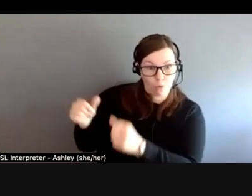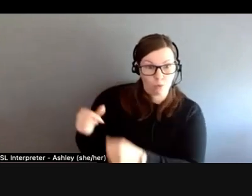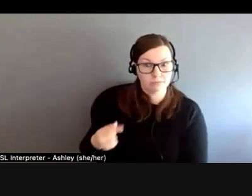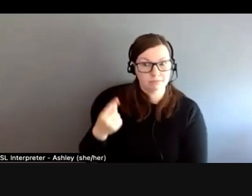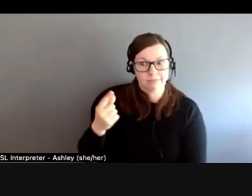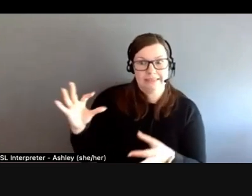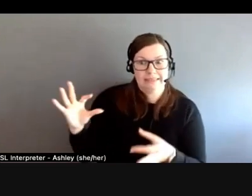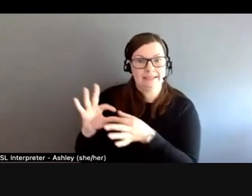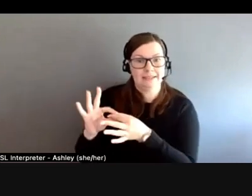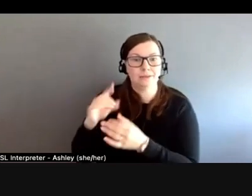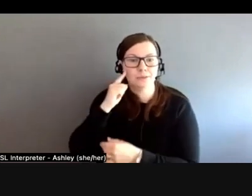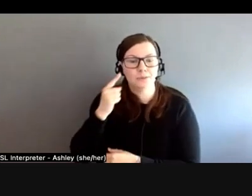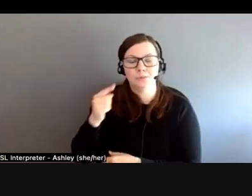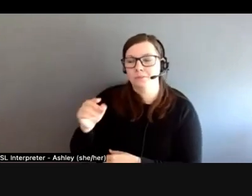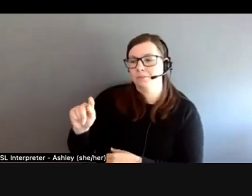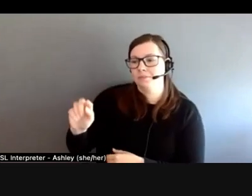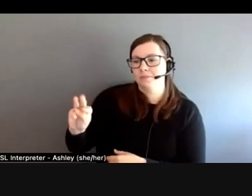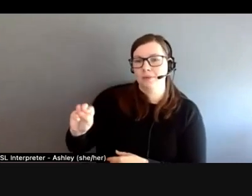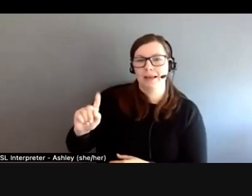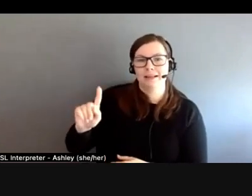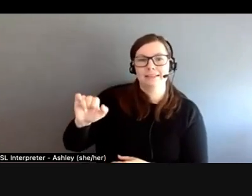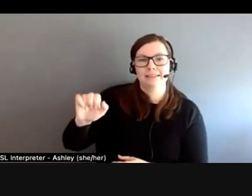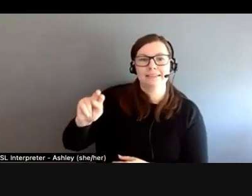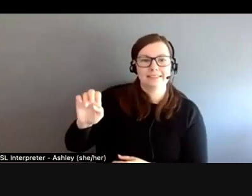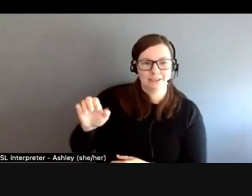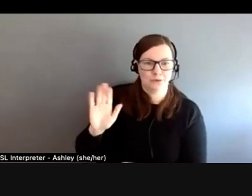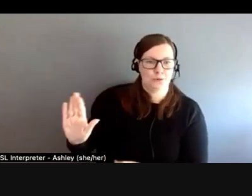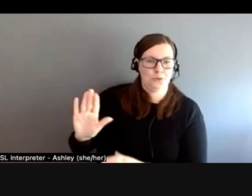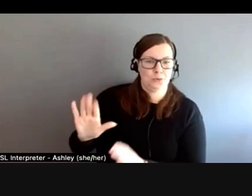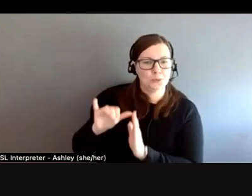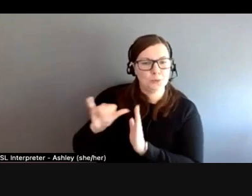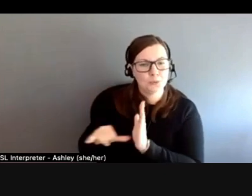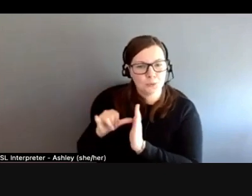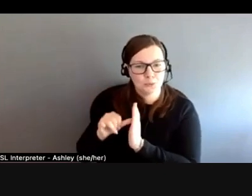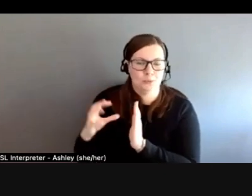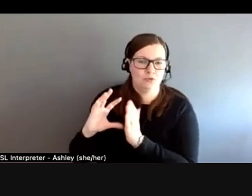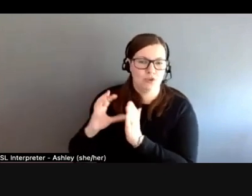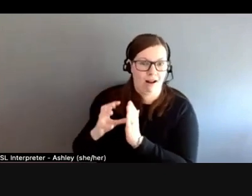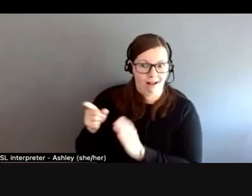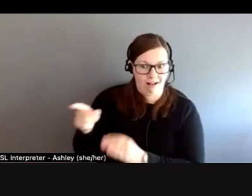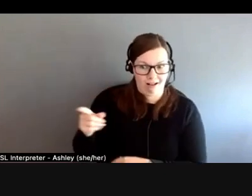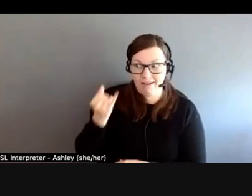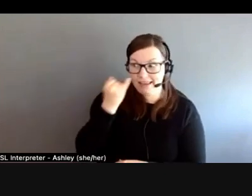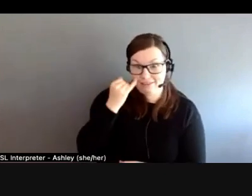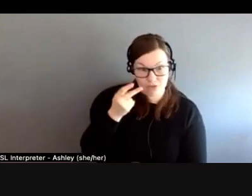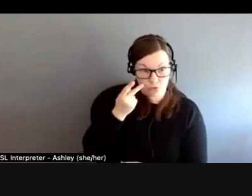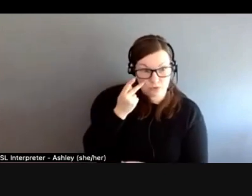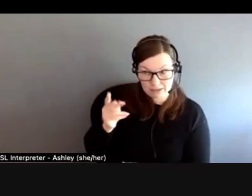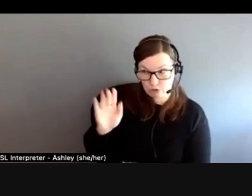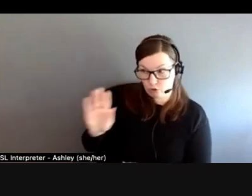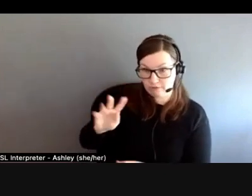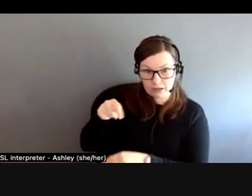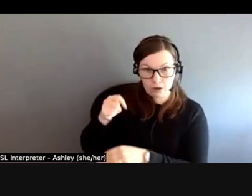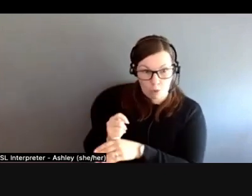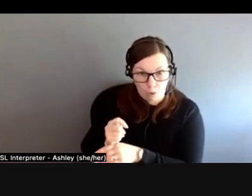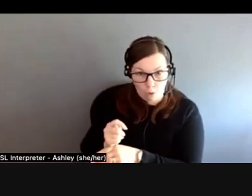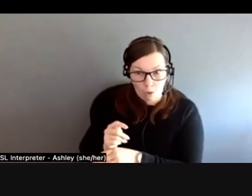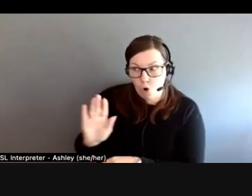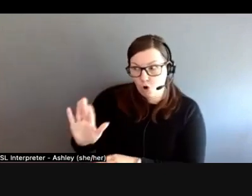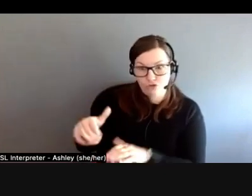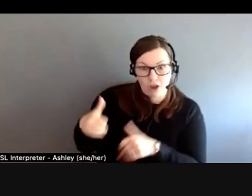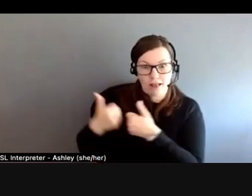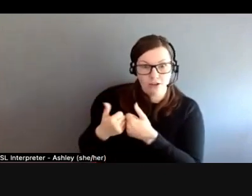channel. And I think if you go and watch her videos, you'll see that she's overcome those challenges quite amazingly